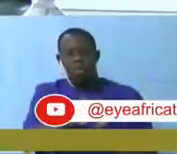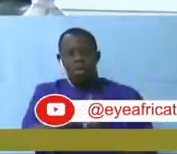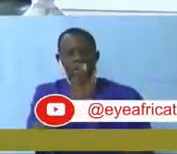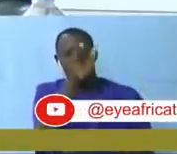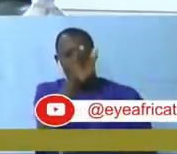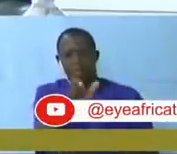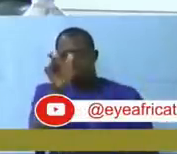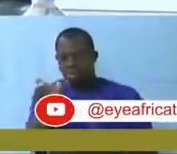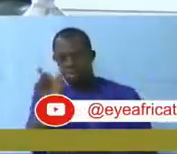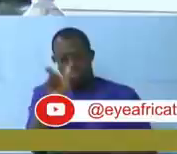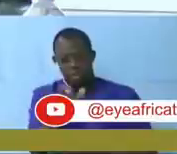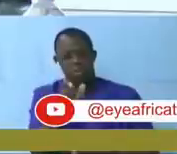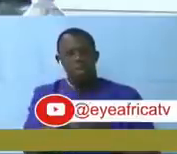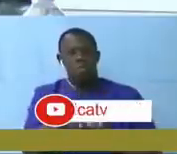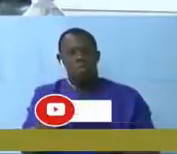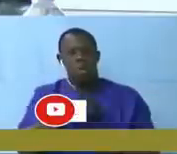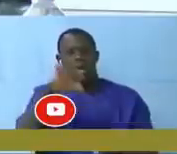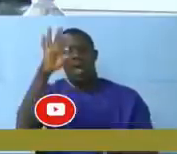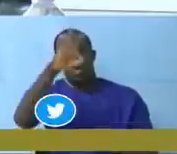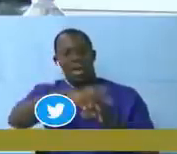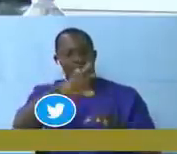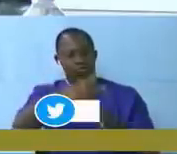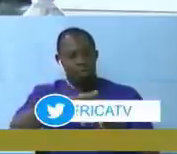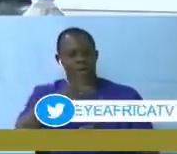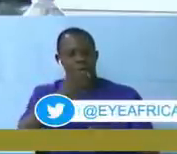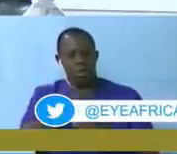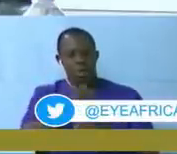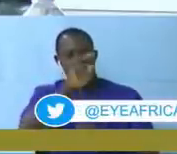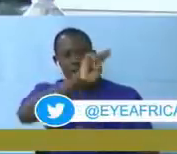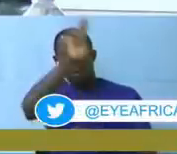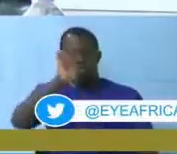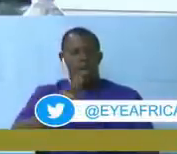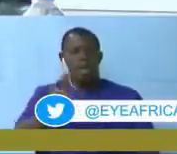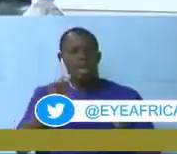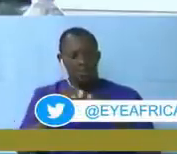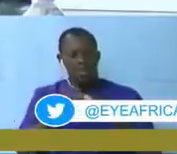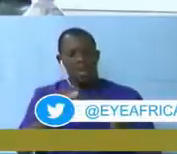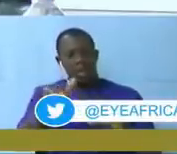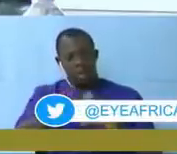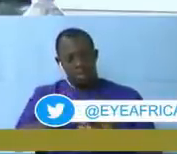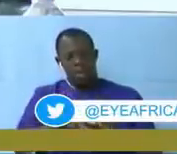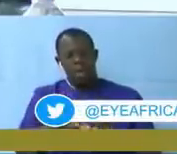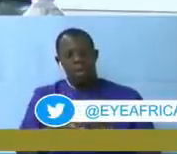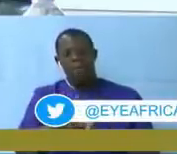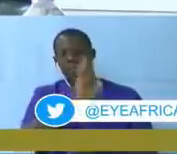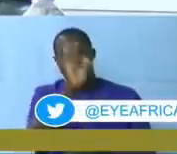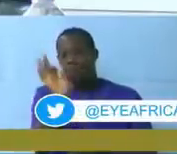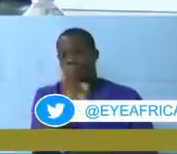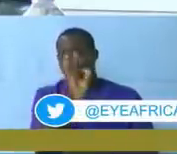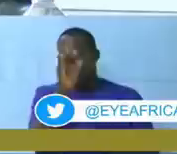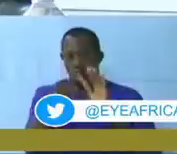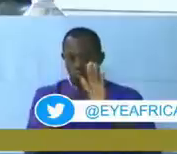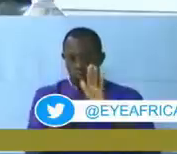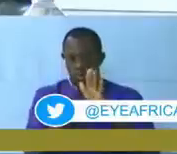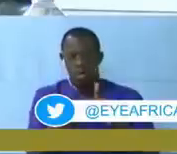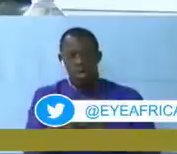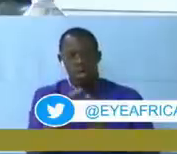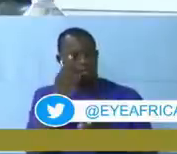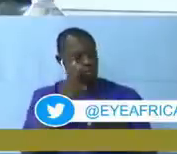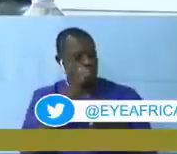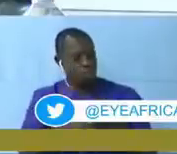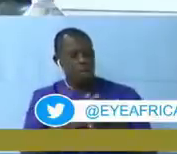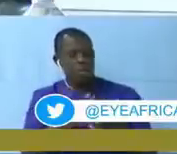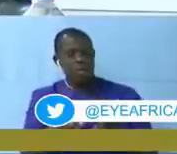persons to be elected into parliament very importantly to If you look at section 93 of the draft,